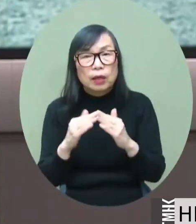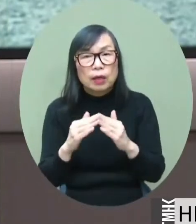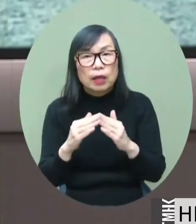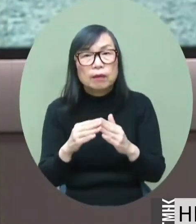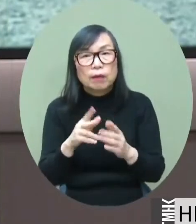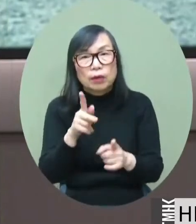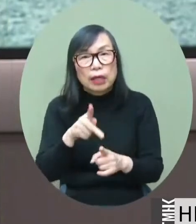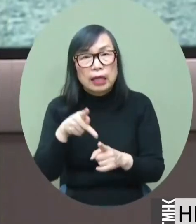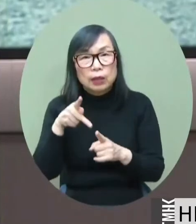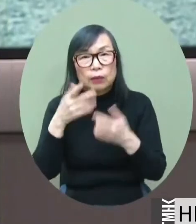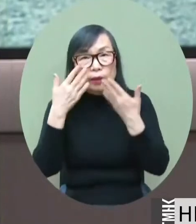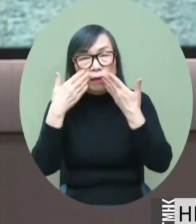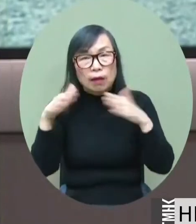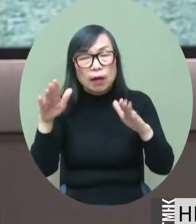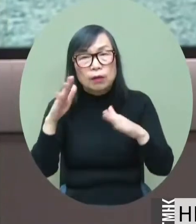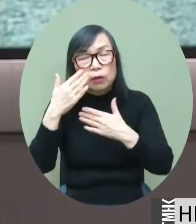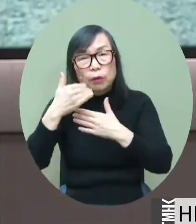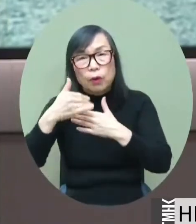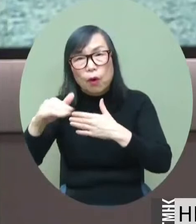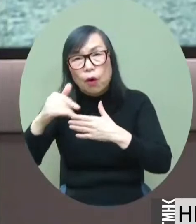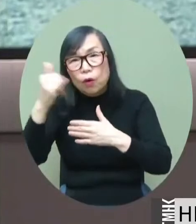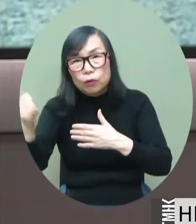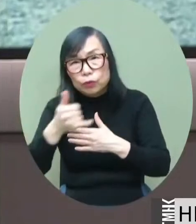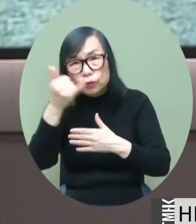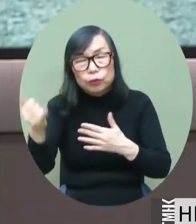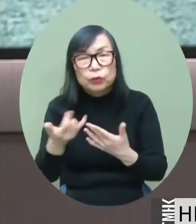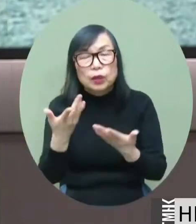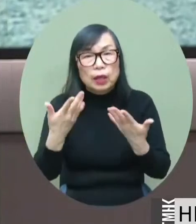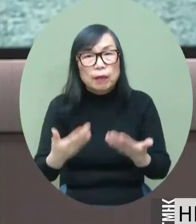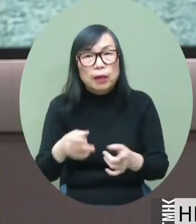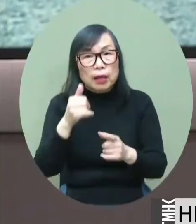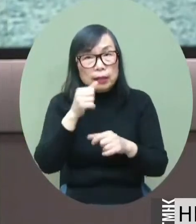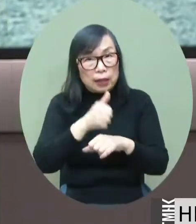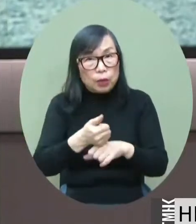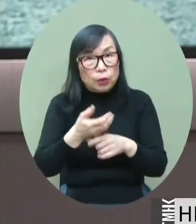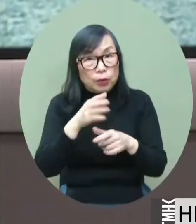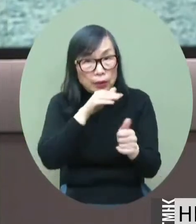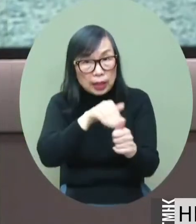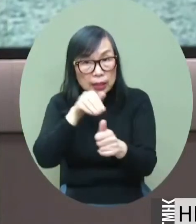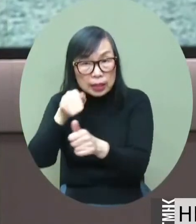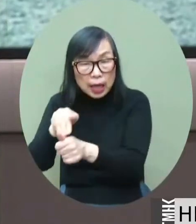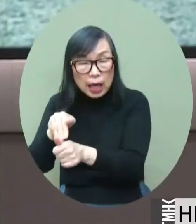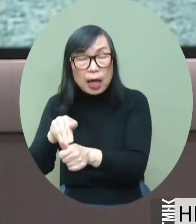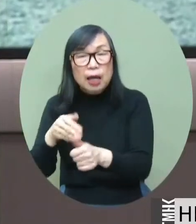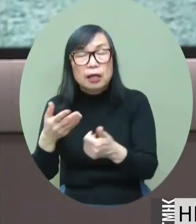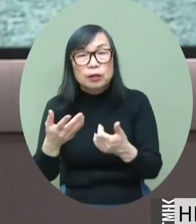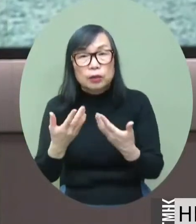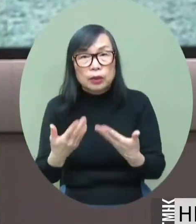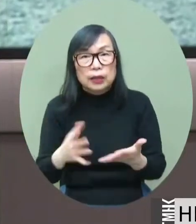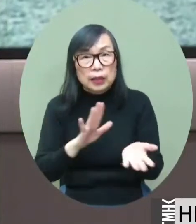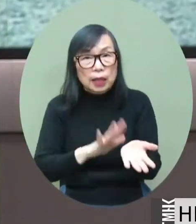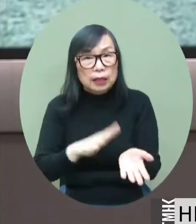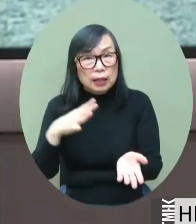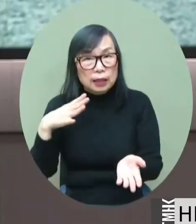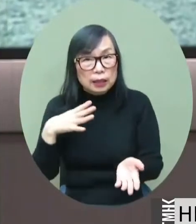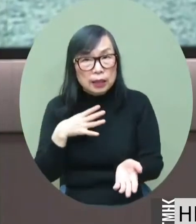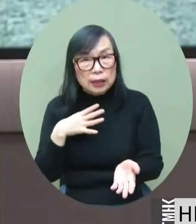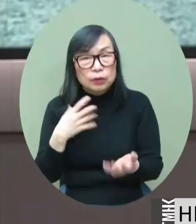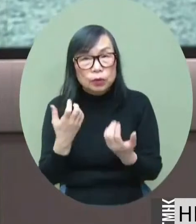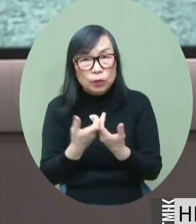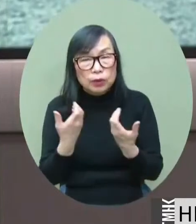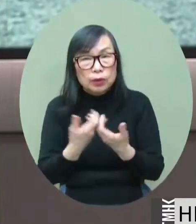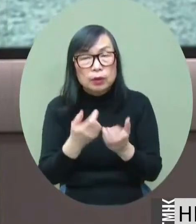after 2 months or so of social distancing measures and staying at home may want to go